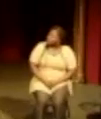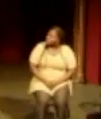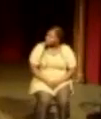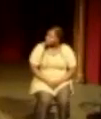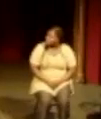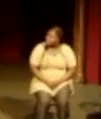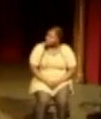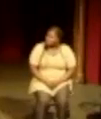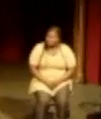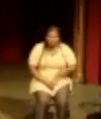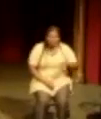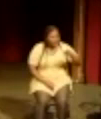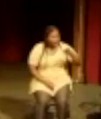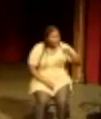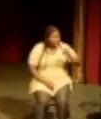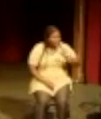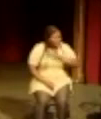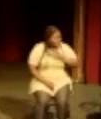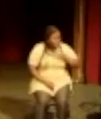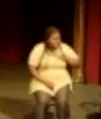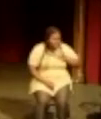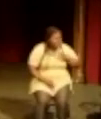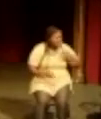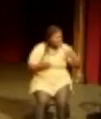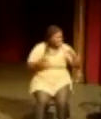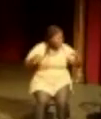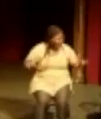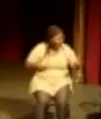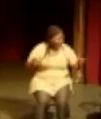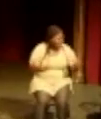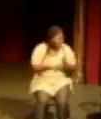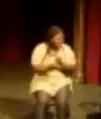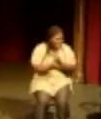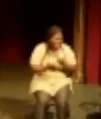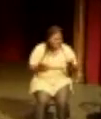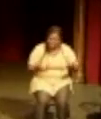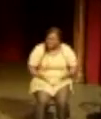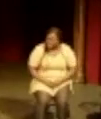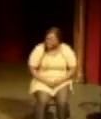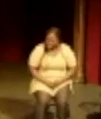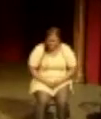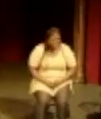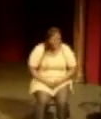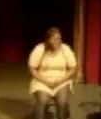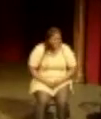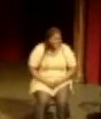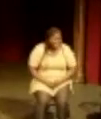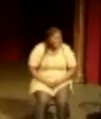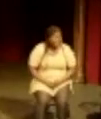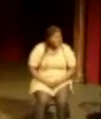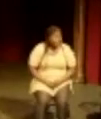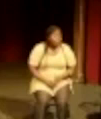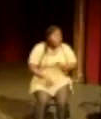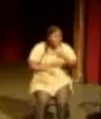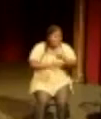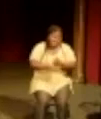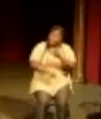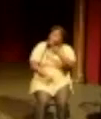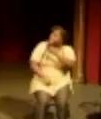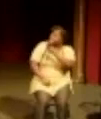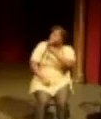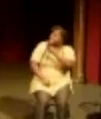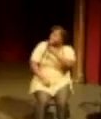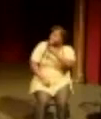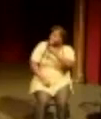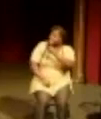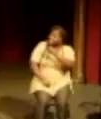They're so active that we just kind of take for granted these fun things happen, and they're behind it, and they did a great job with this. In fact, they even found